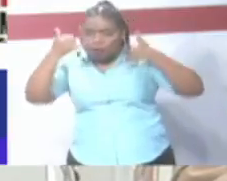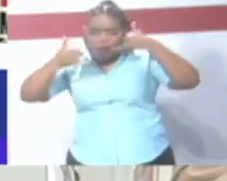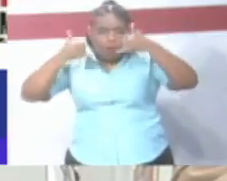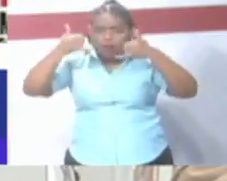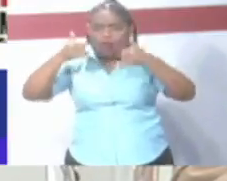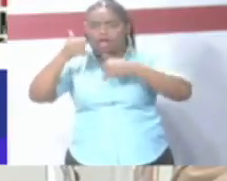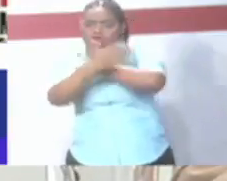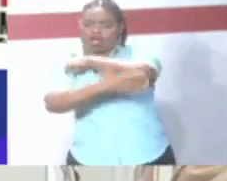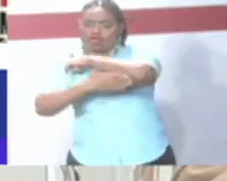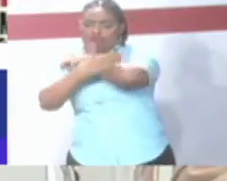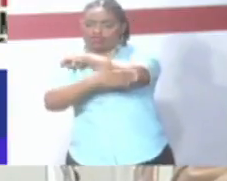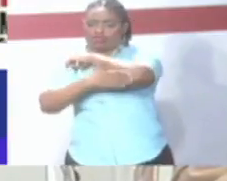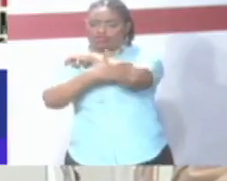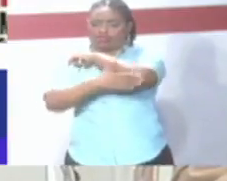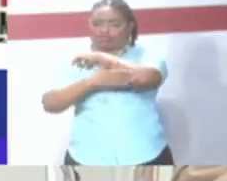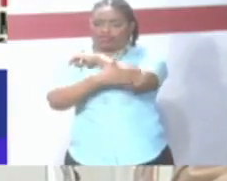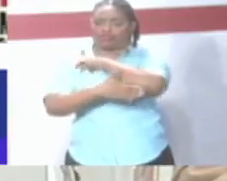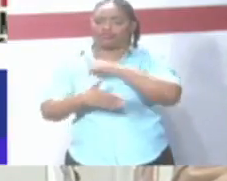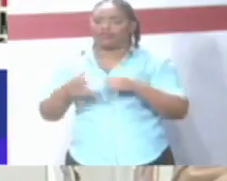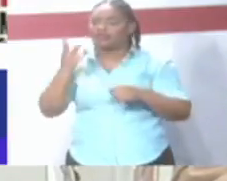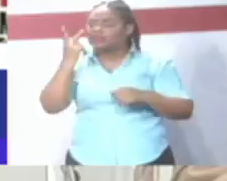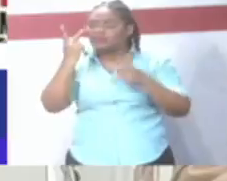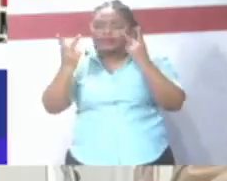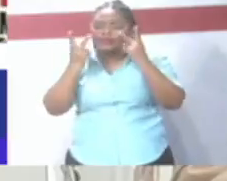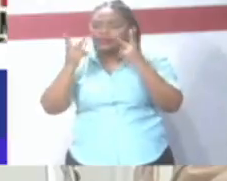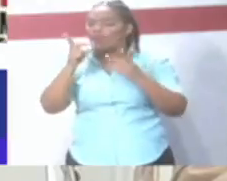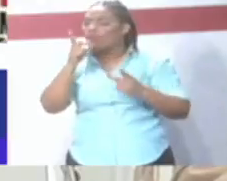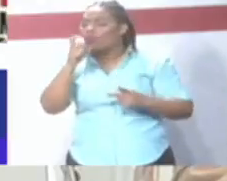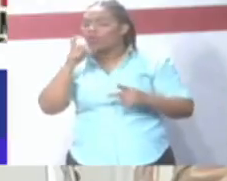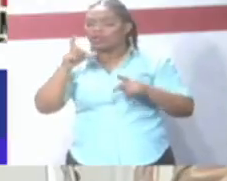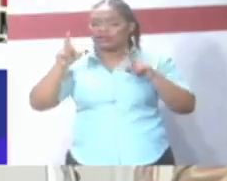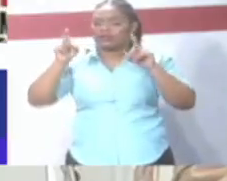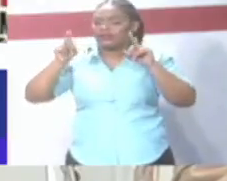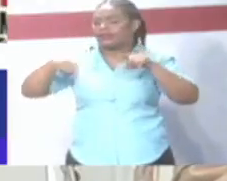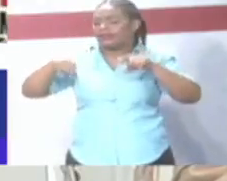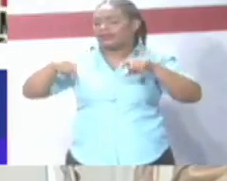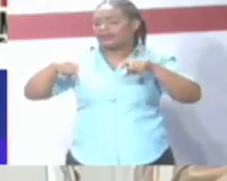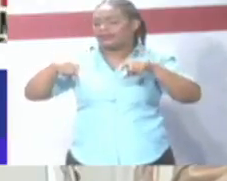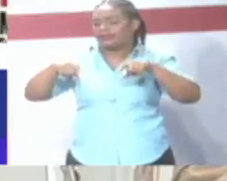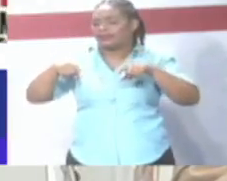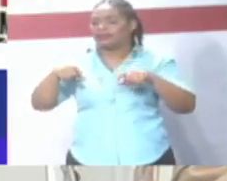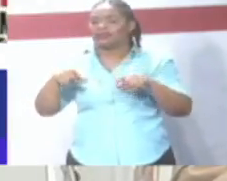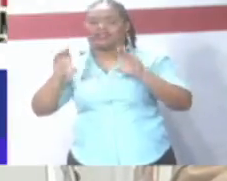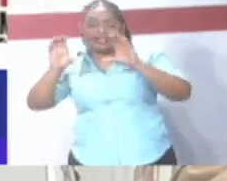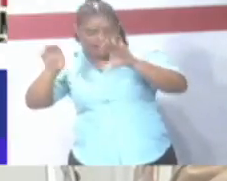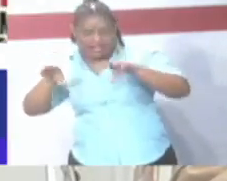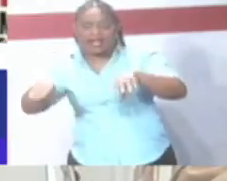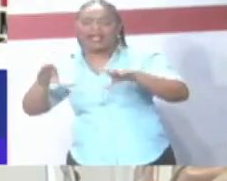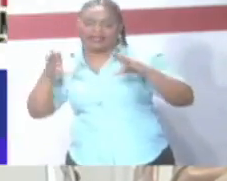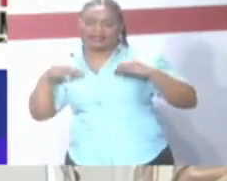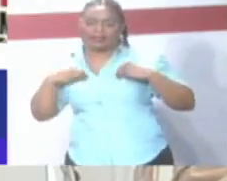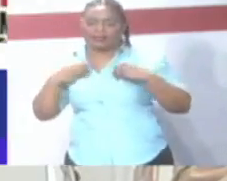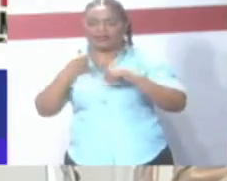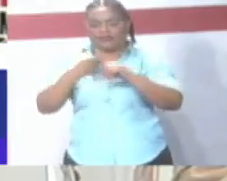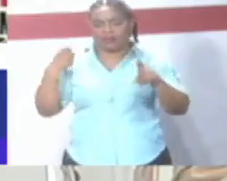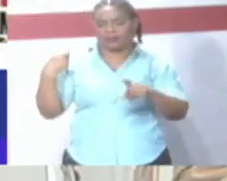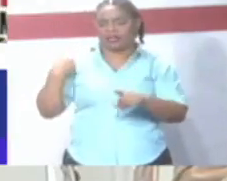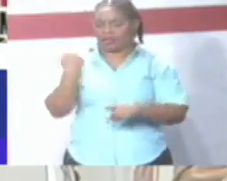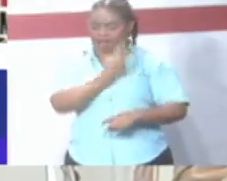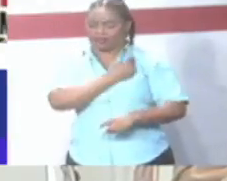a first dose of AstraZeneca, I want to reassure you once again, we have